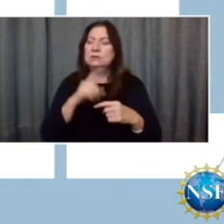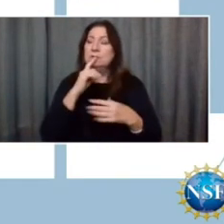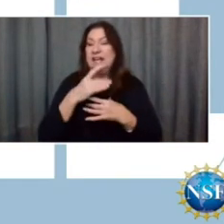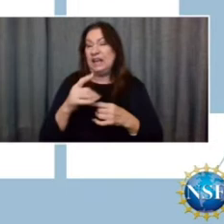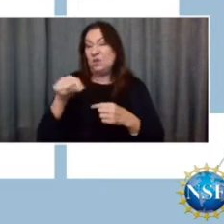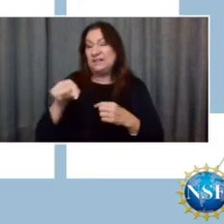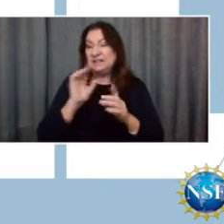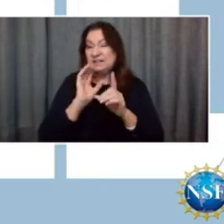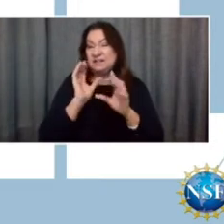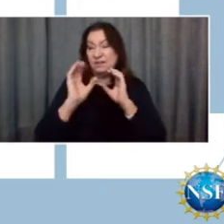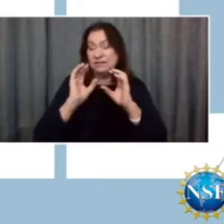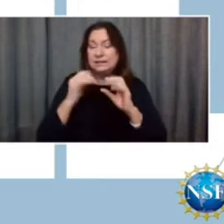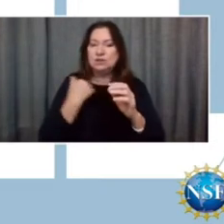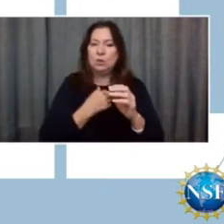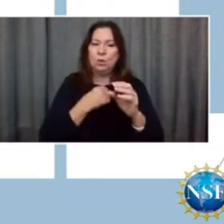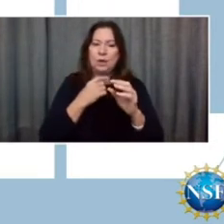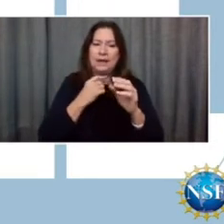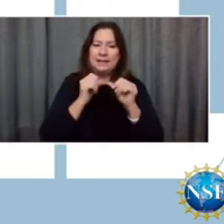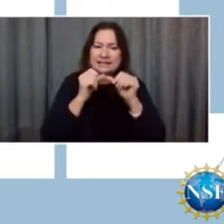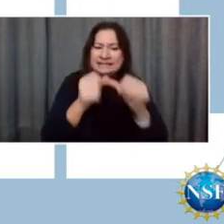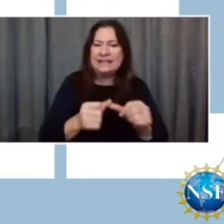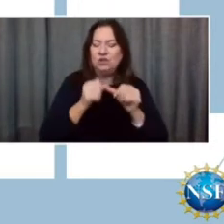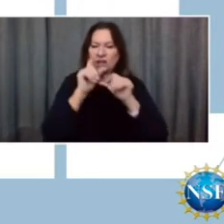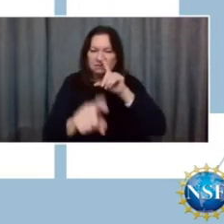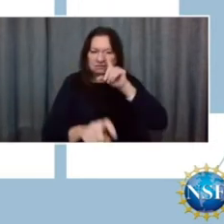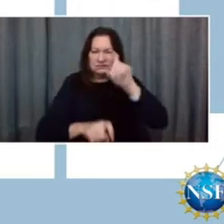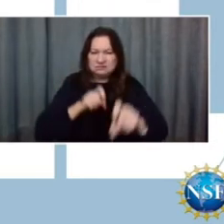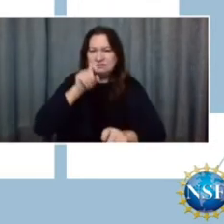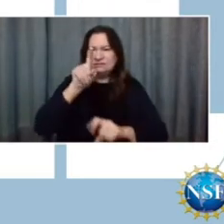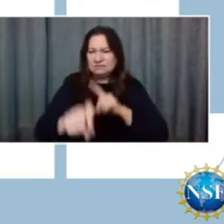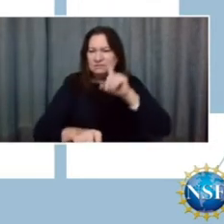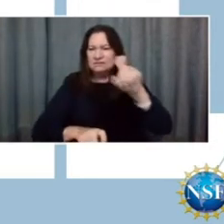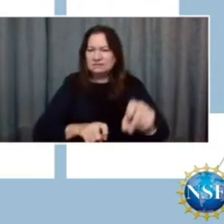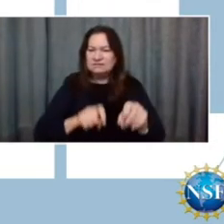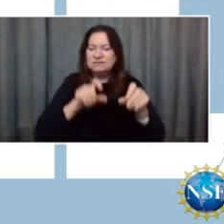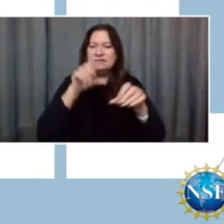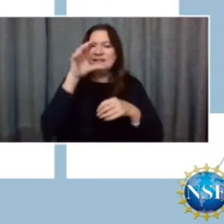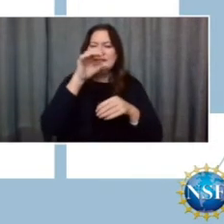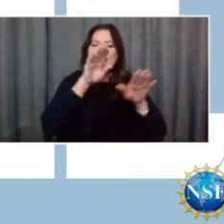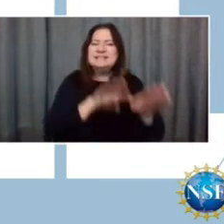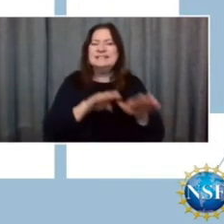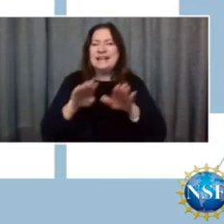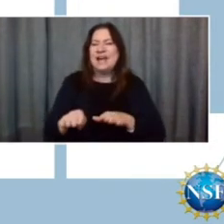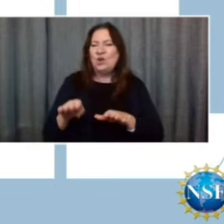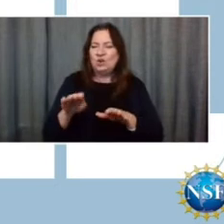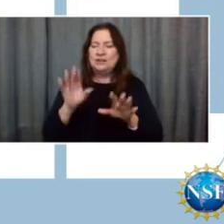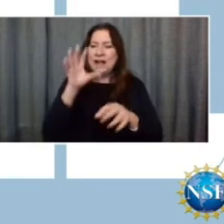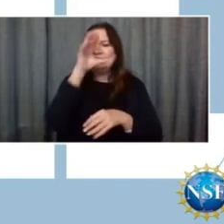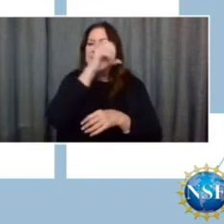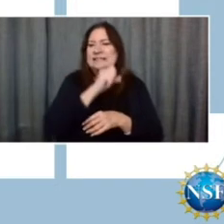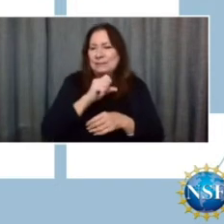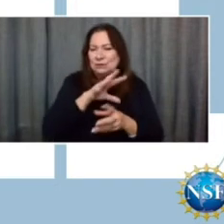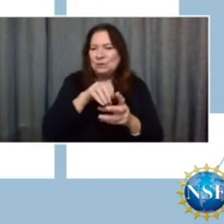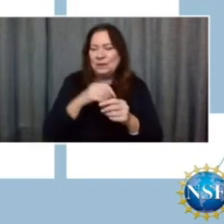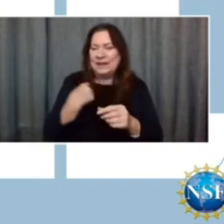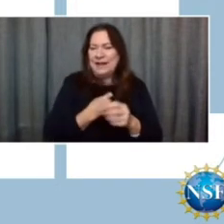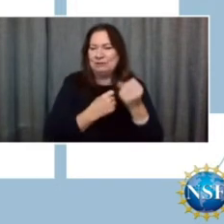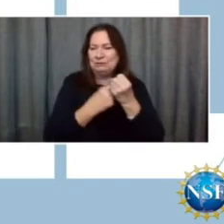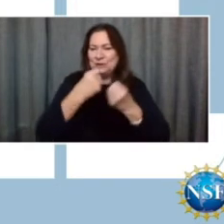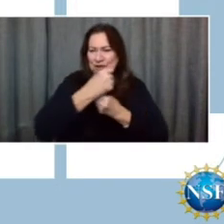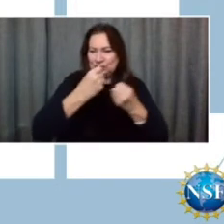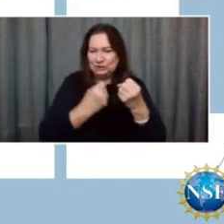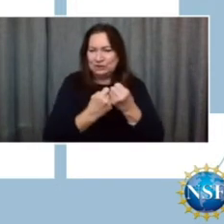is how we're continually interrogating the settled assumptions in our constructs and how it is that we